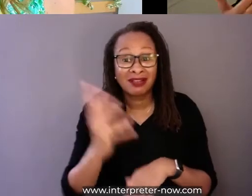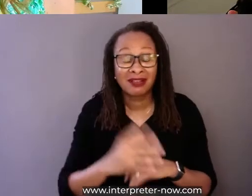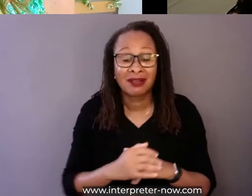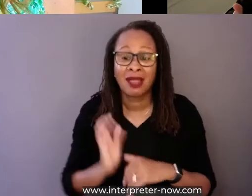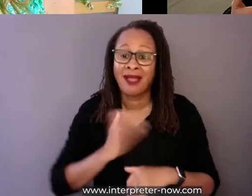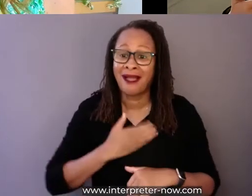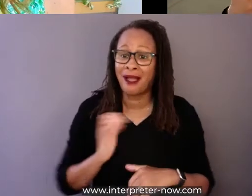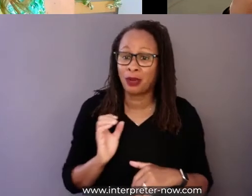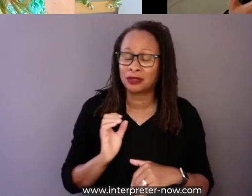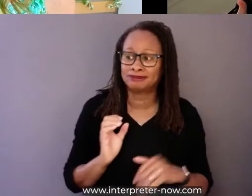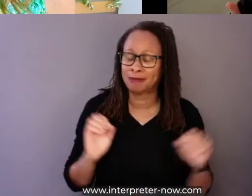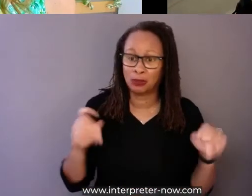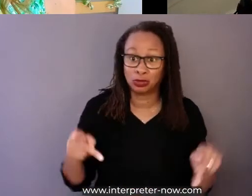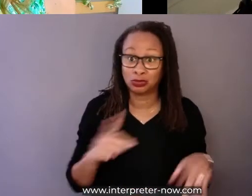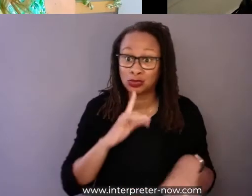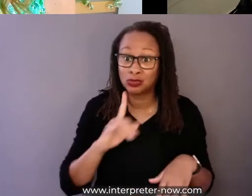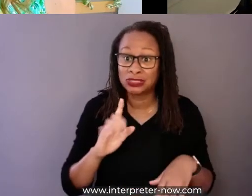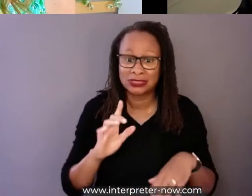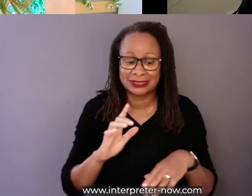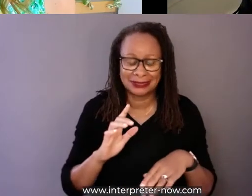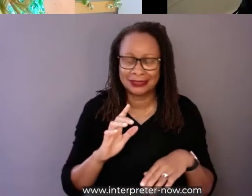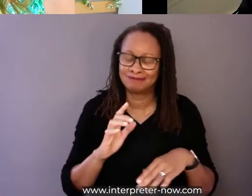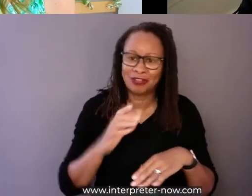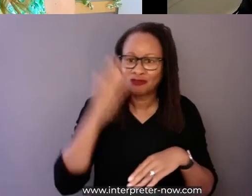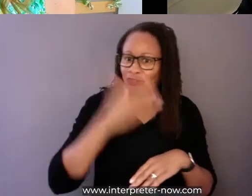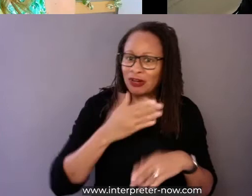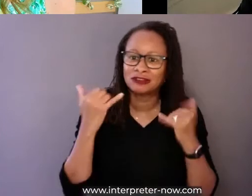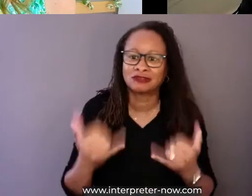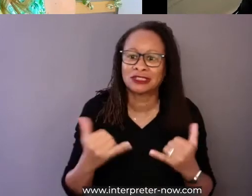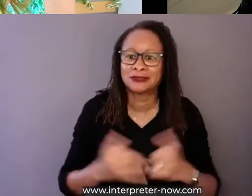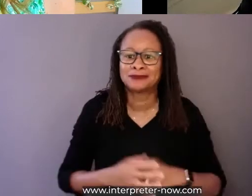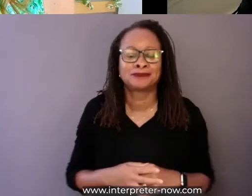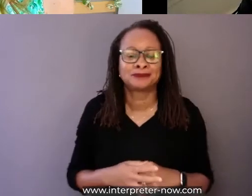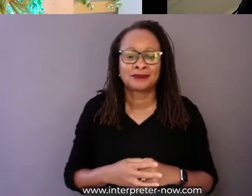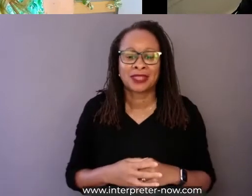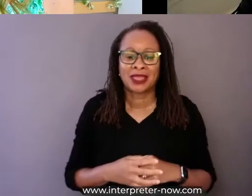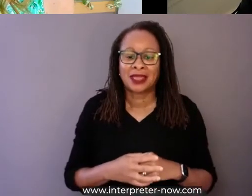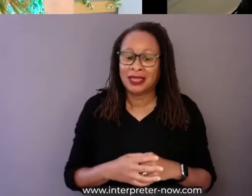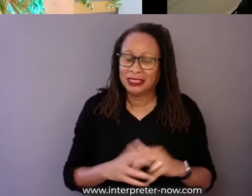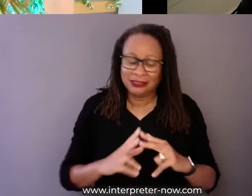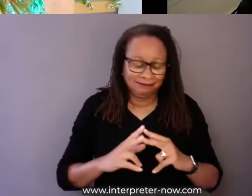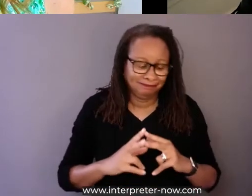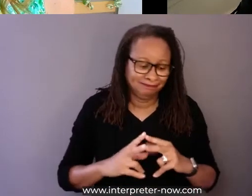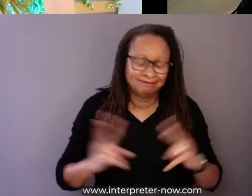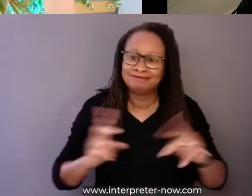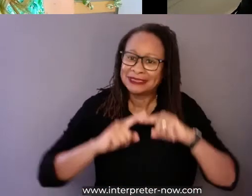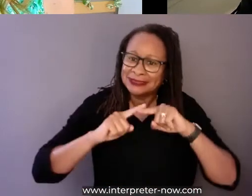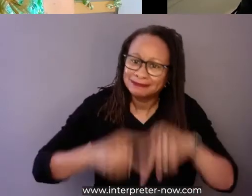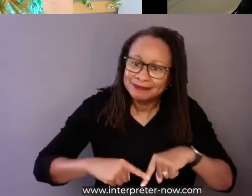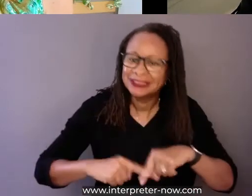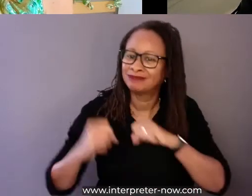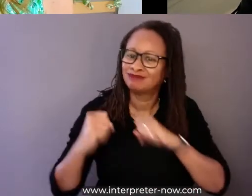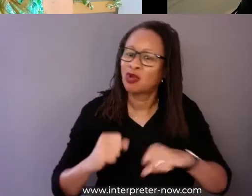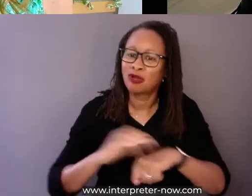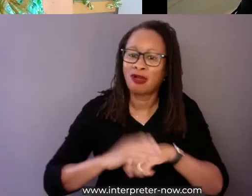our opportunity that really is sitting in front of us right now is highly dependent on our investors,